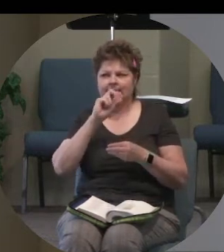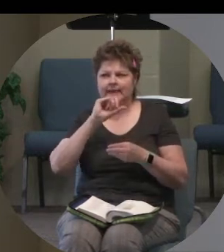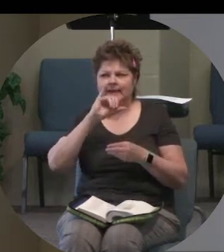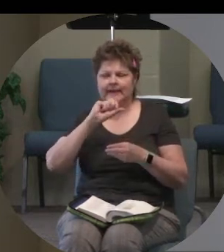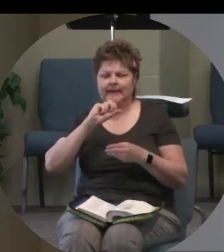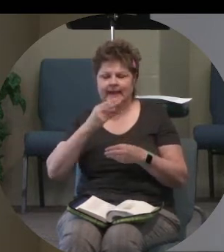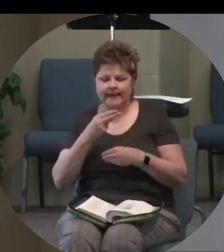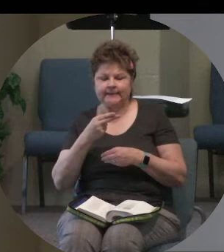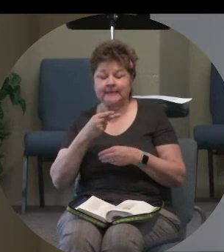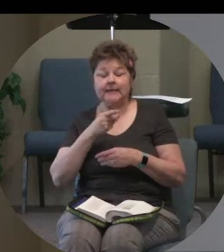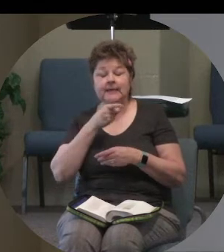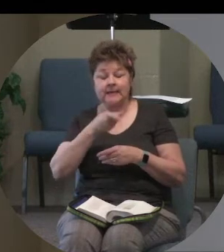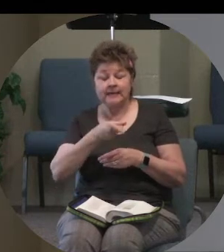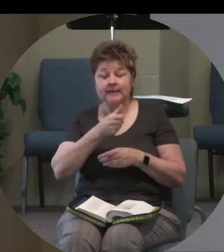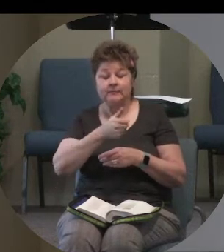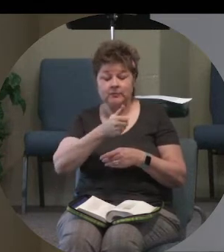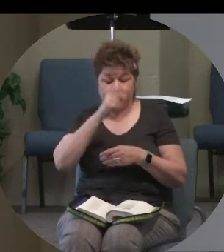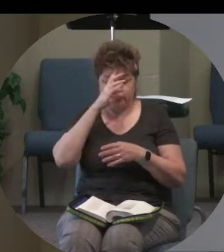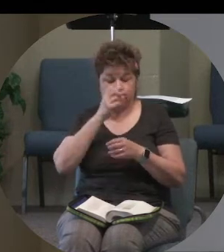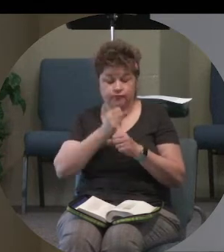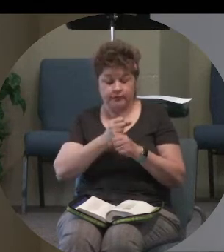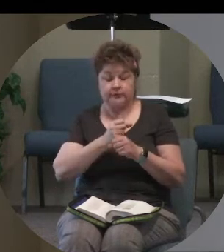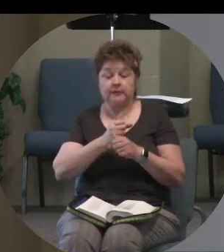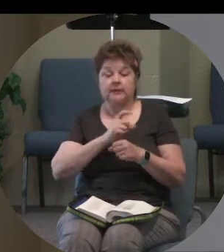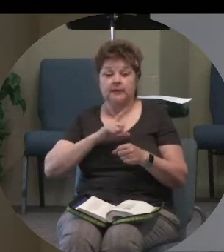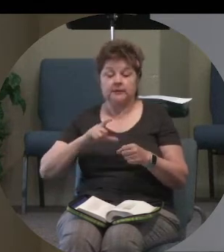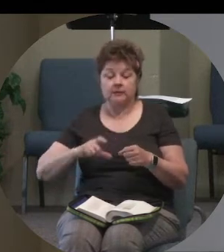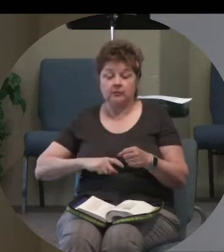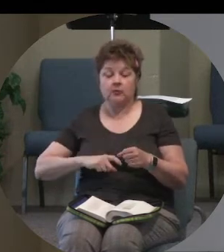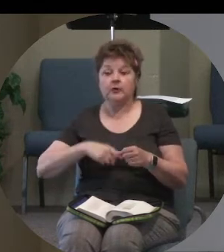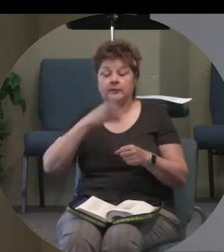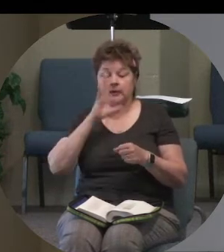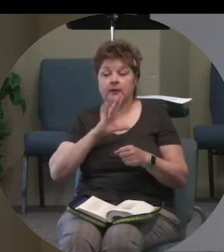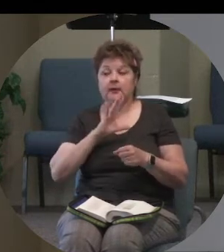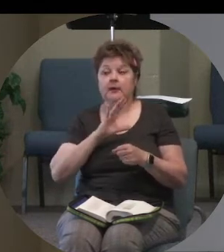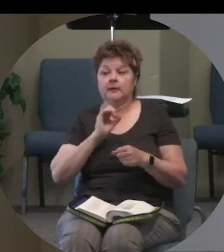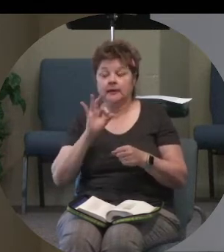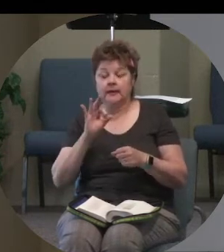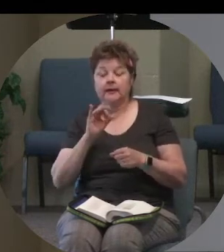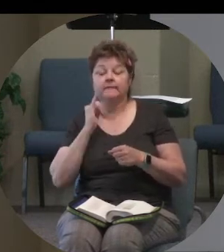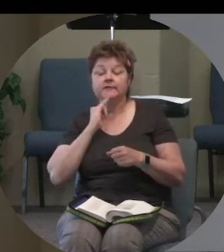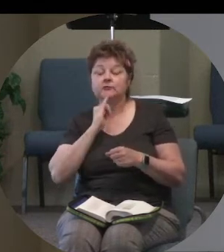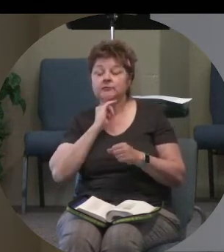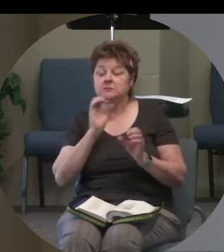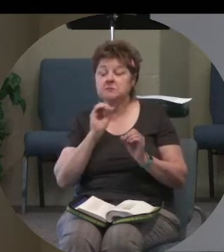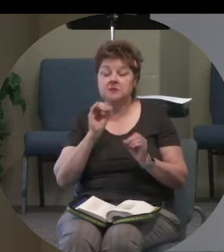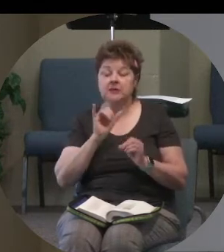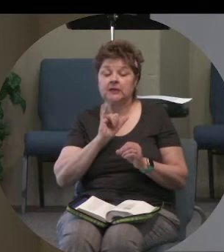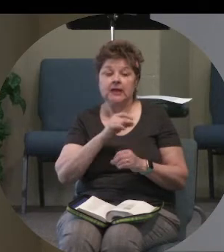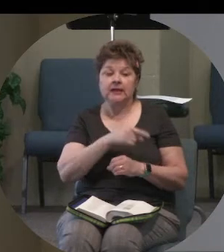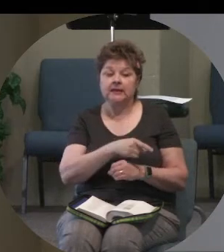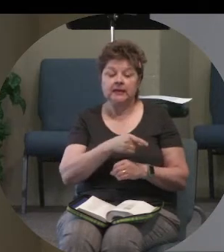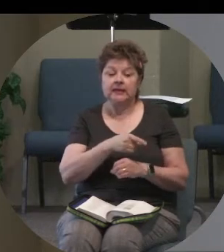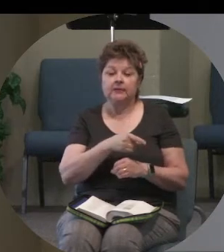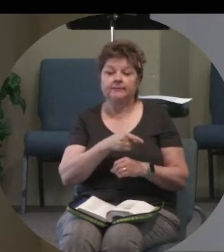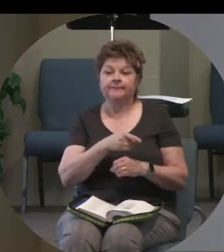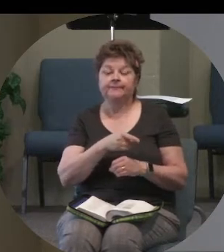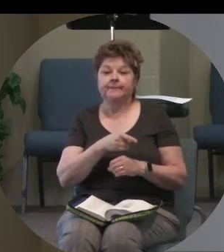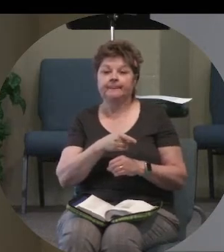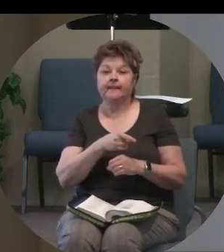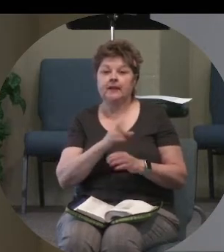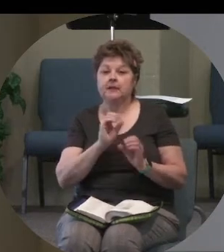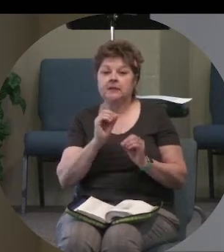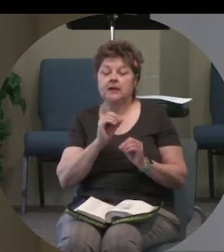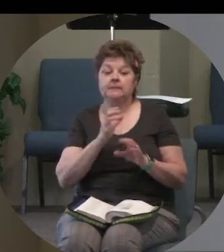he trusted in the Lord, the God of Israel, so that there was none like him among all the kings of Judah after him, nor among those who were before